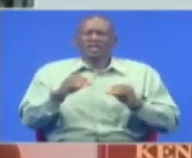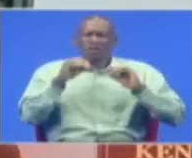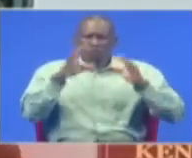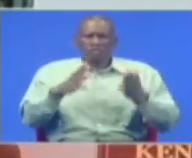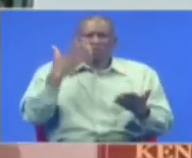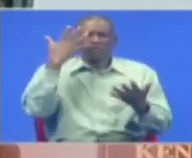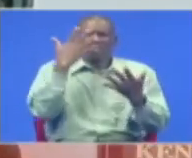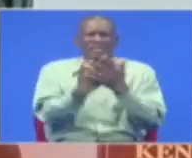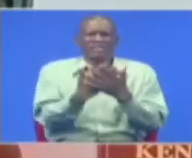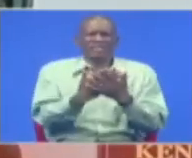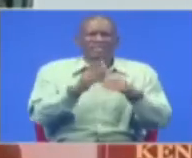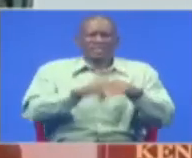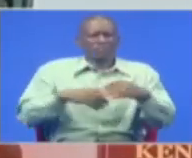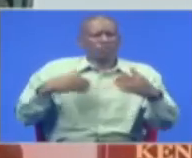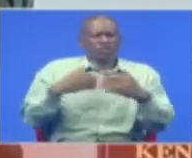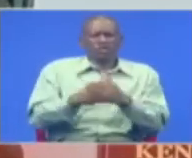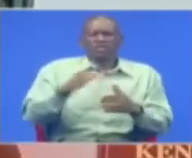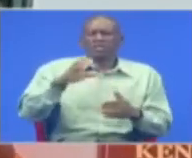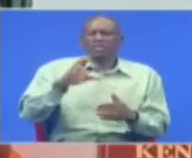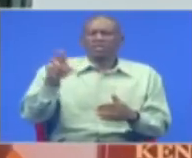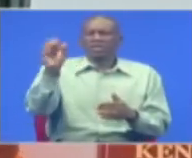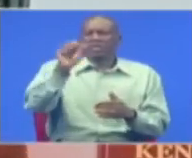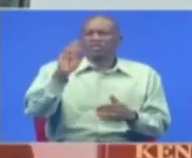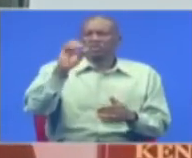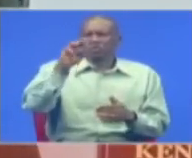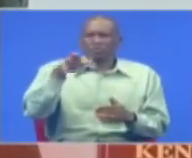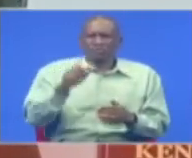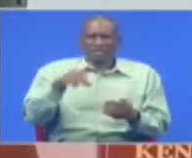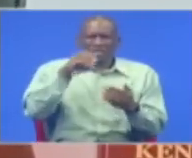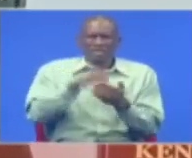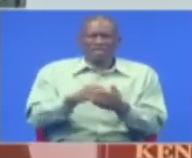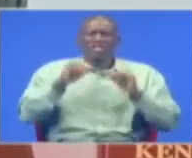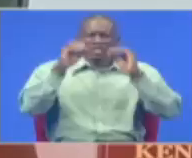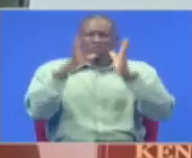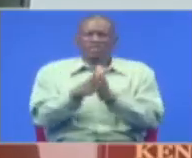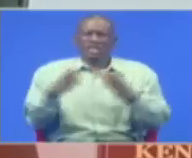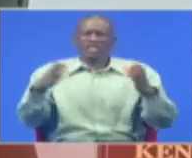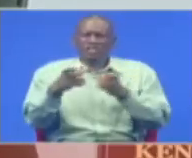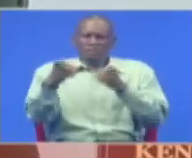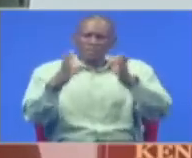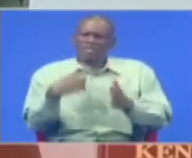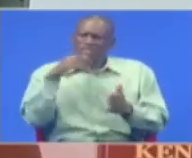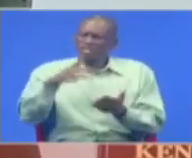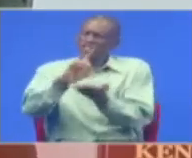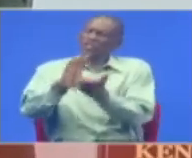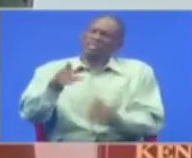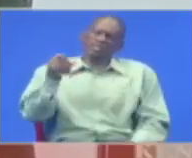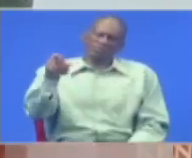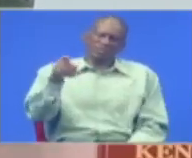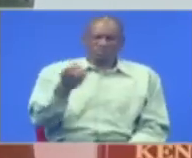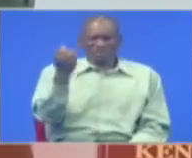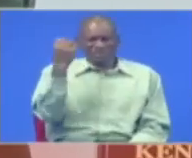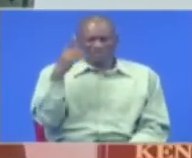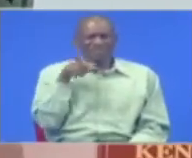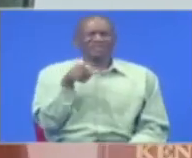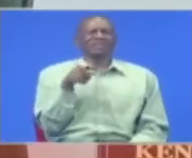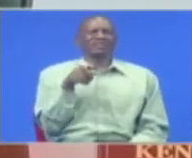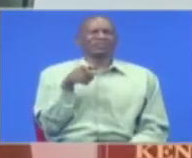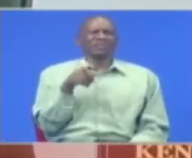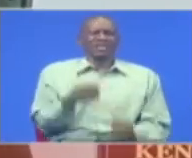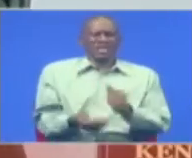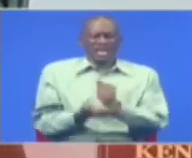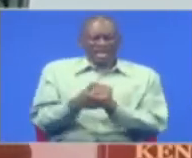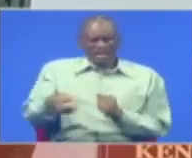customs. Then once again, the coach and team manager say, Daktari, wewe ndio unaelewa hii maneno,